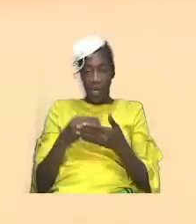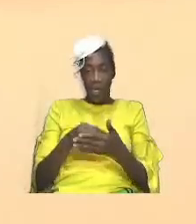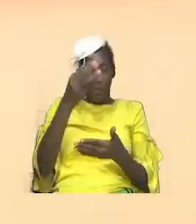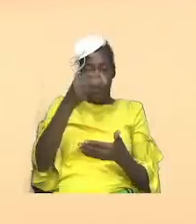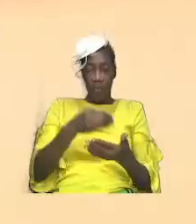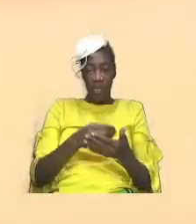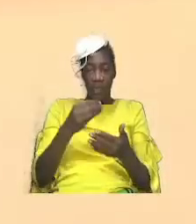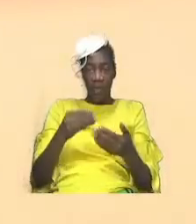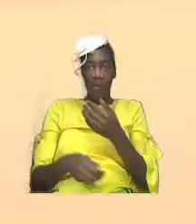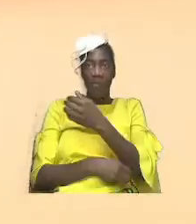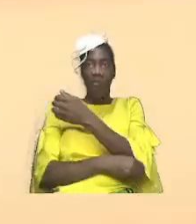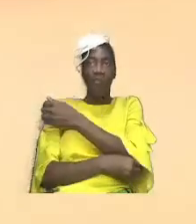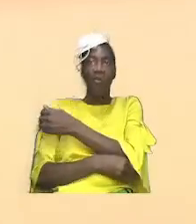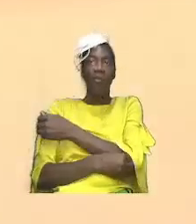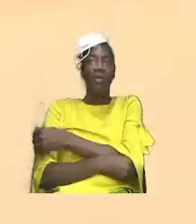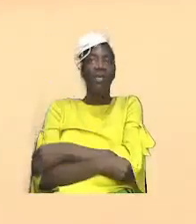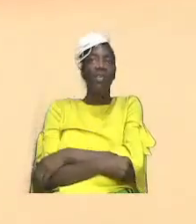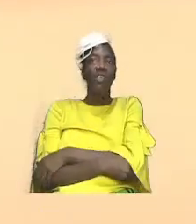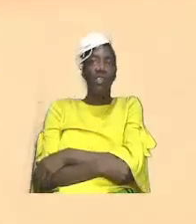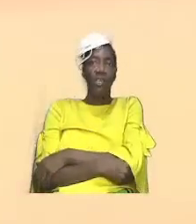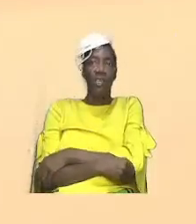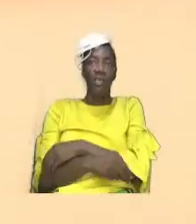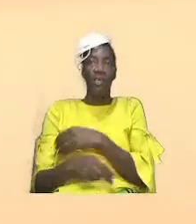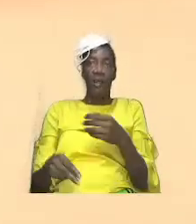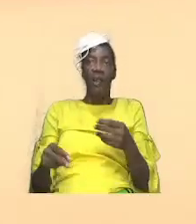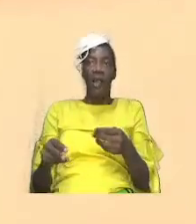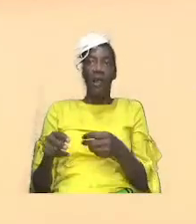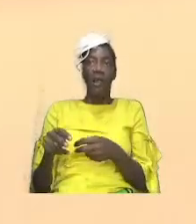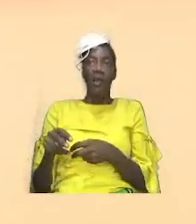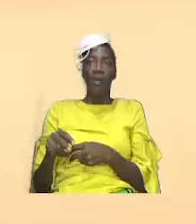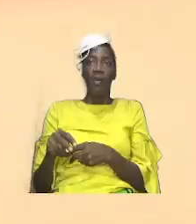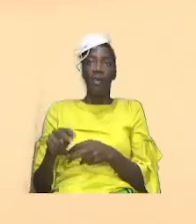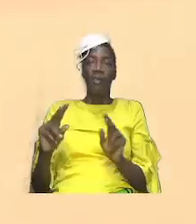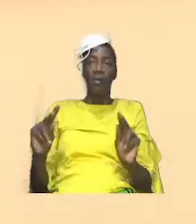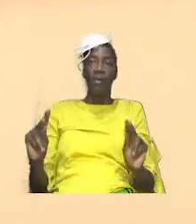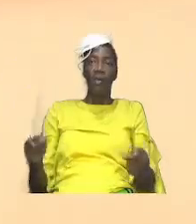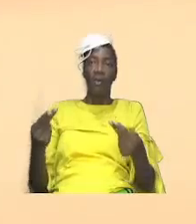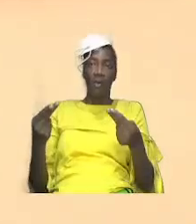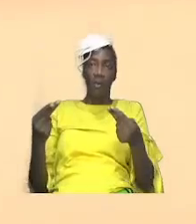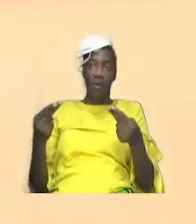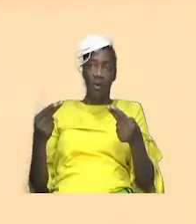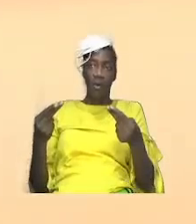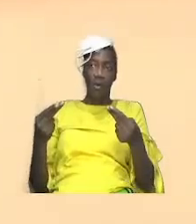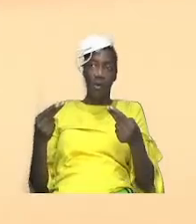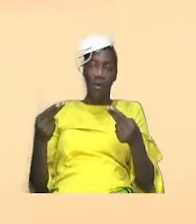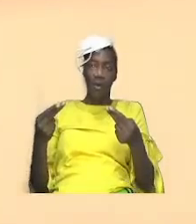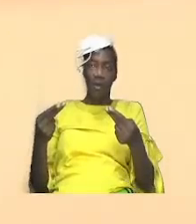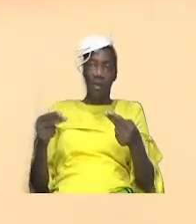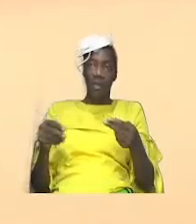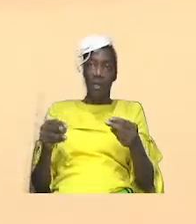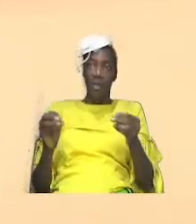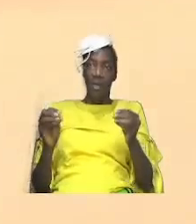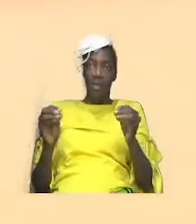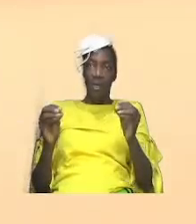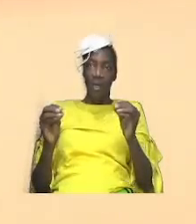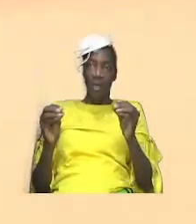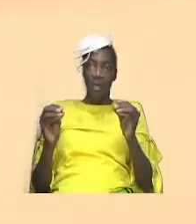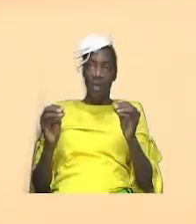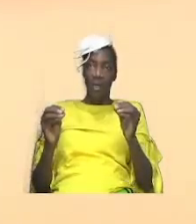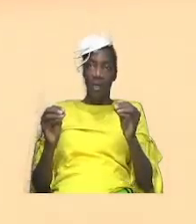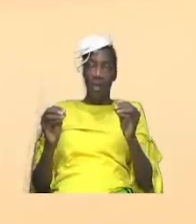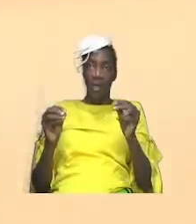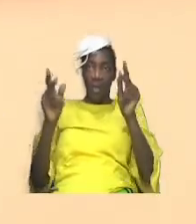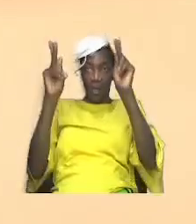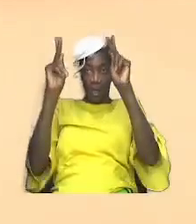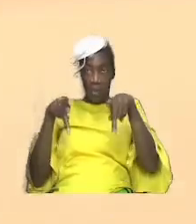foundation, cheap stuff. It will hurt the owners down here. And it is hurting the Almighty God because we're